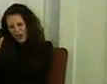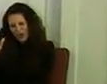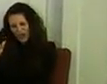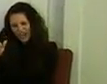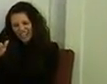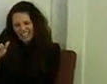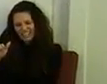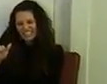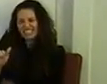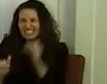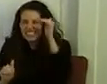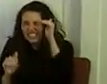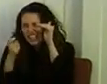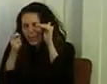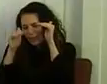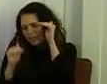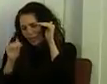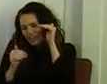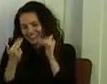Just a tad.